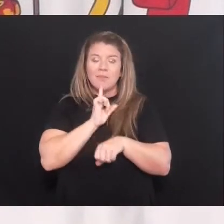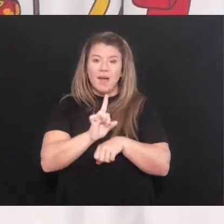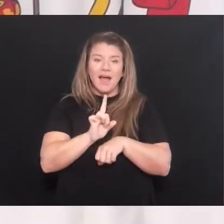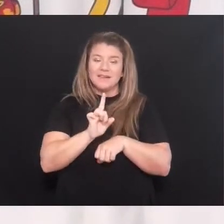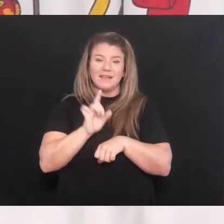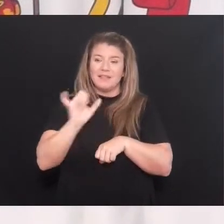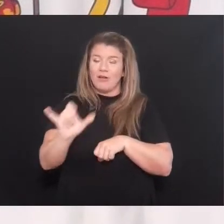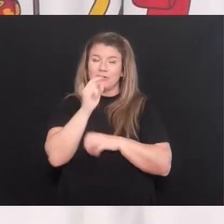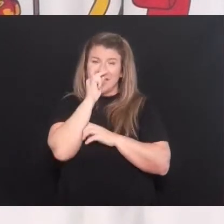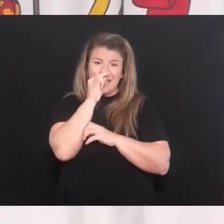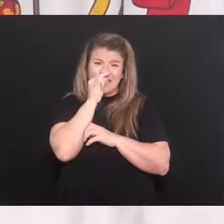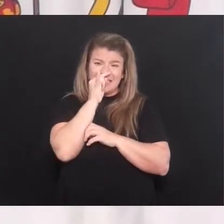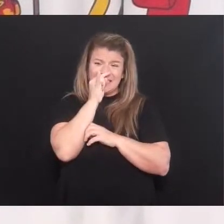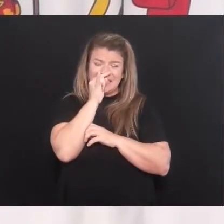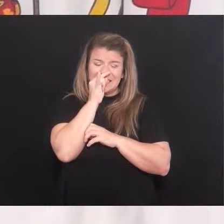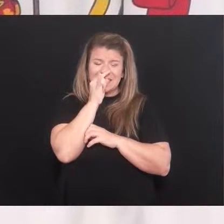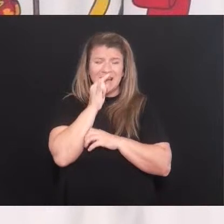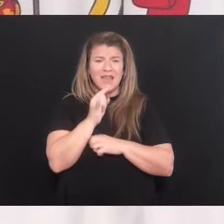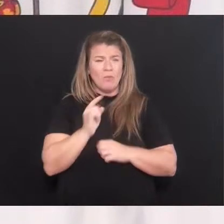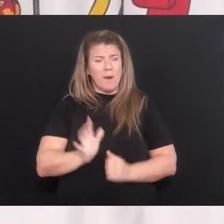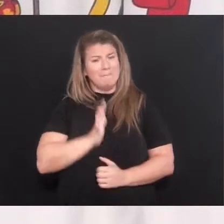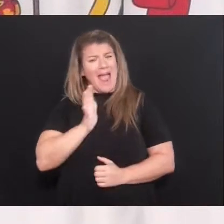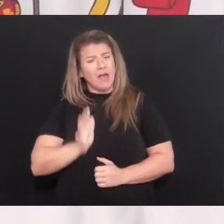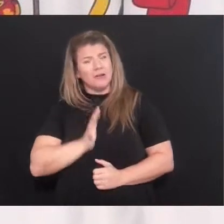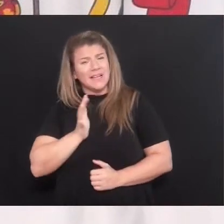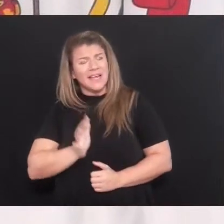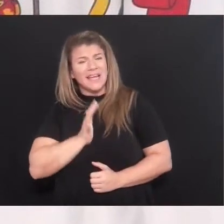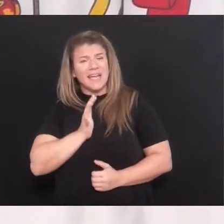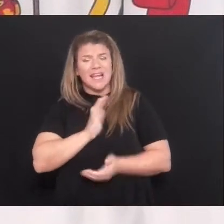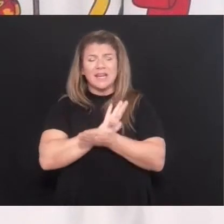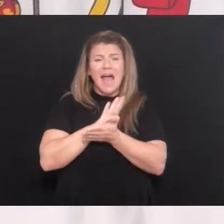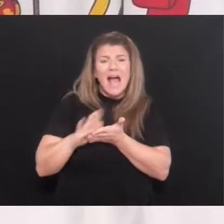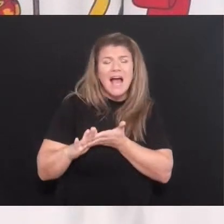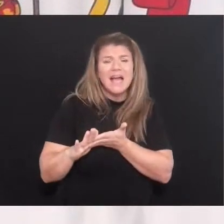were mannerly. They were just